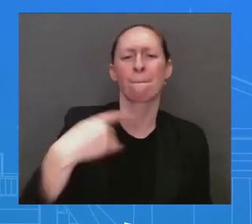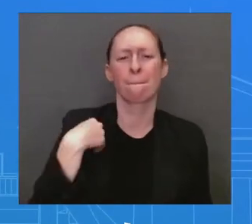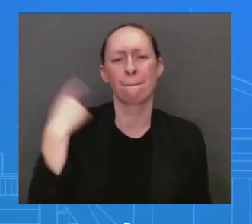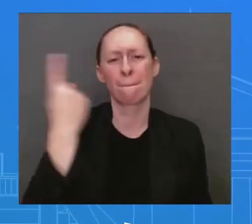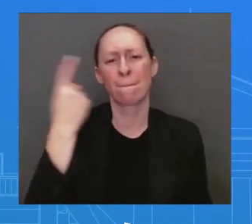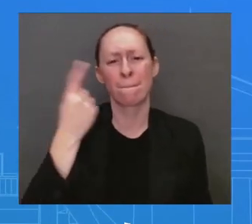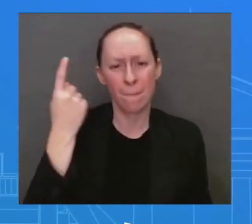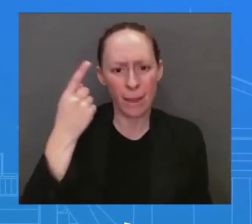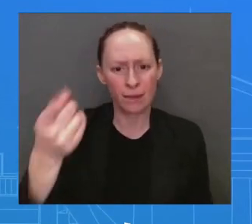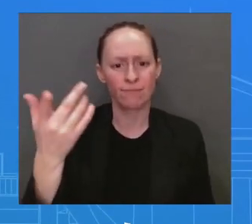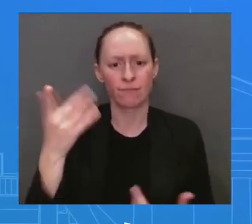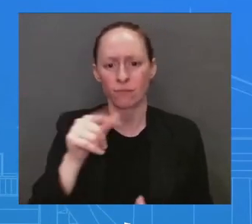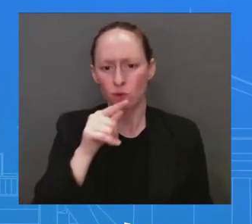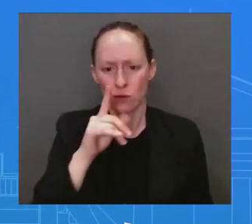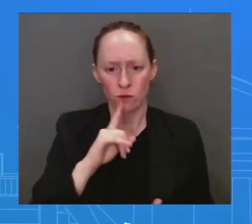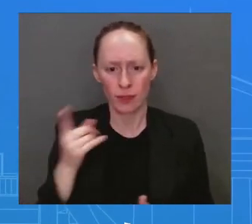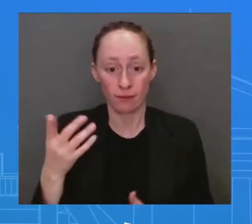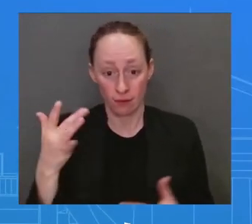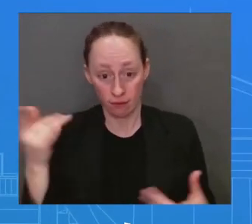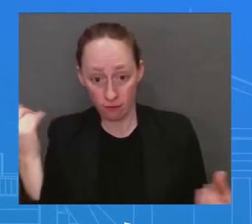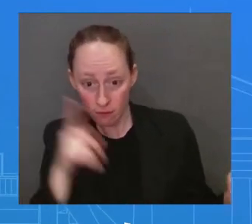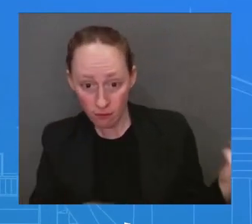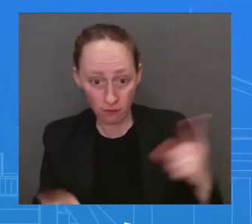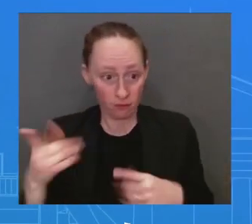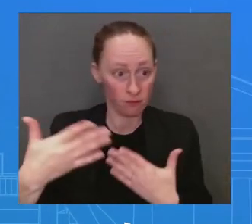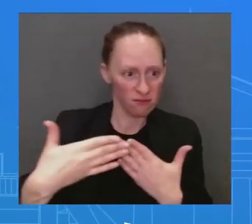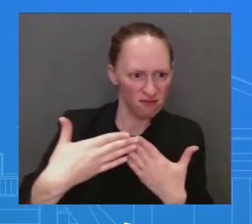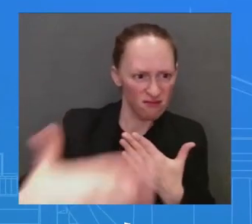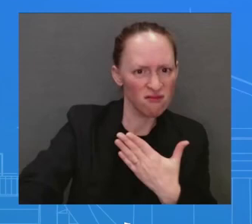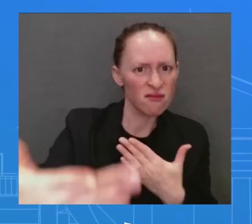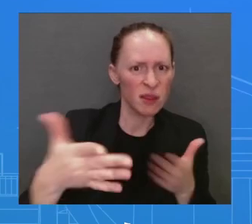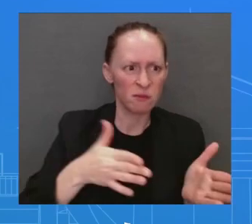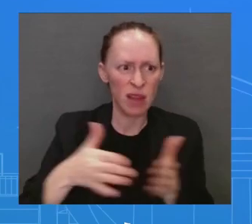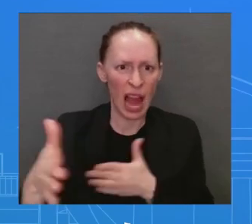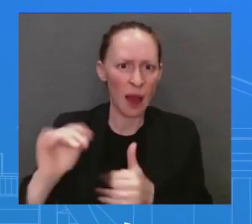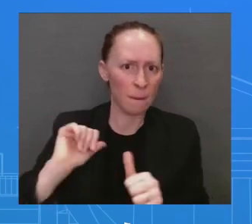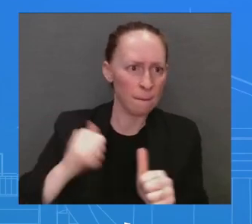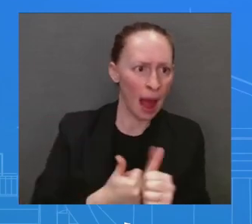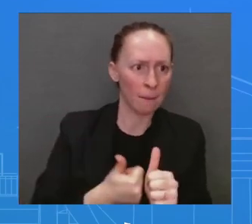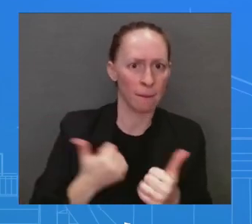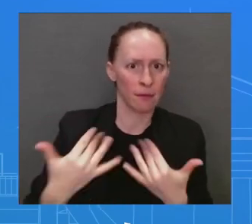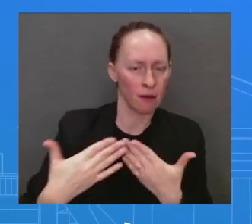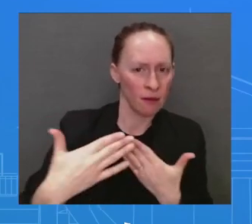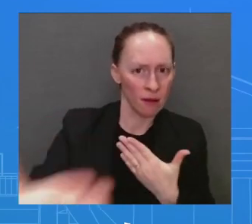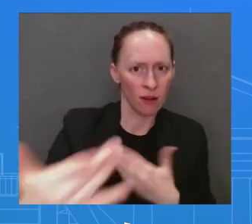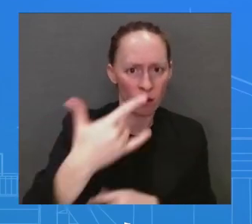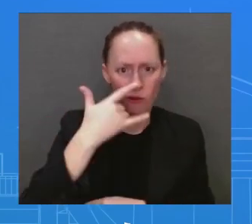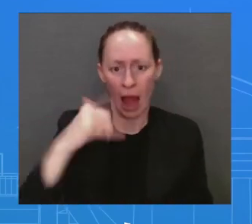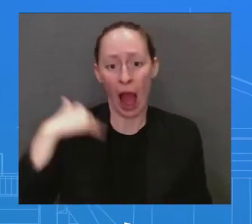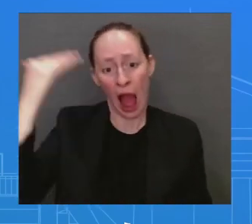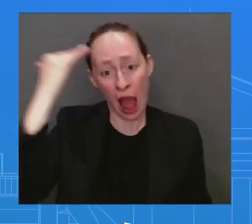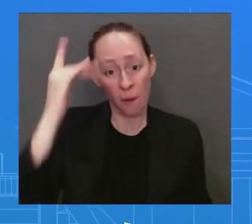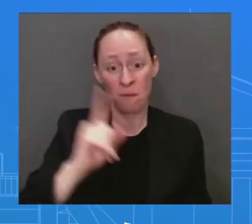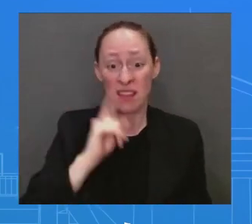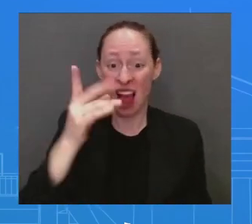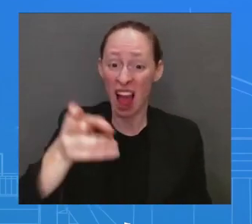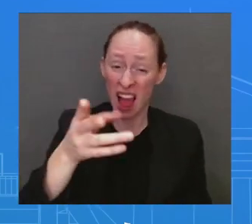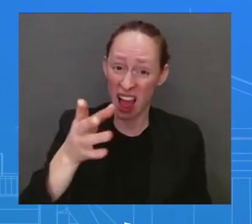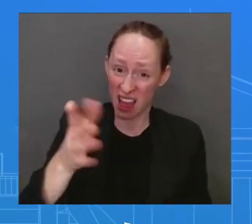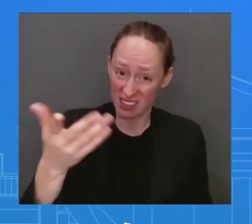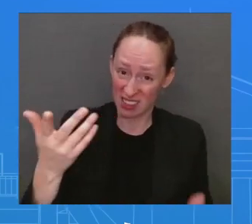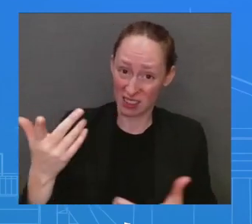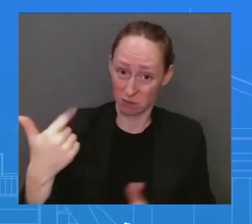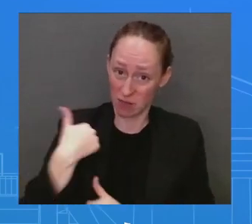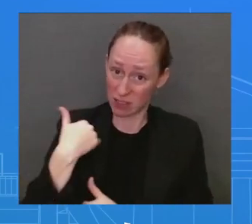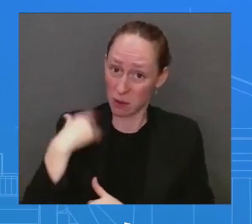conflict potentially escalating, even though the administration wants to prevent that. So is the U.S. military really planning for possible evacuation of hundreds of